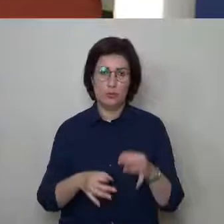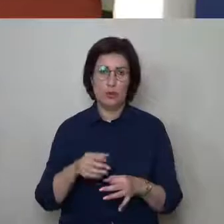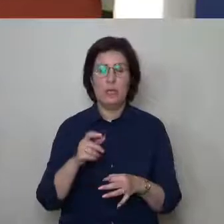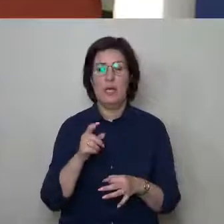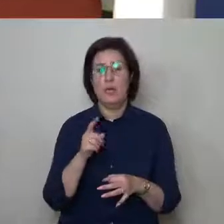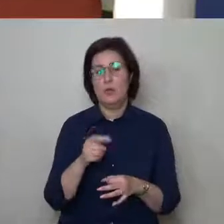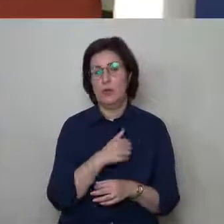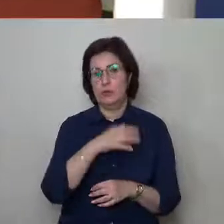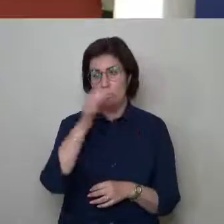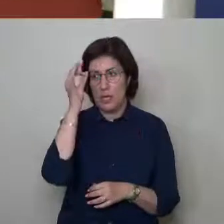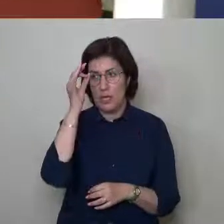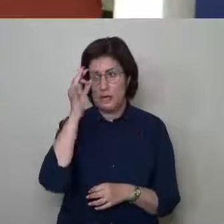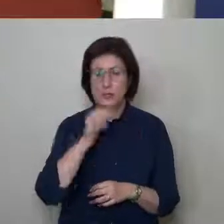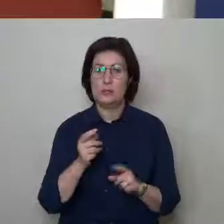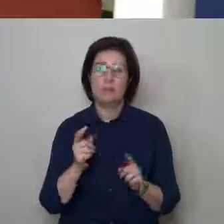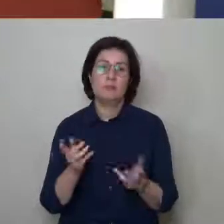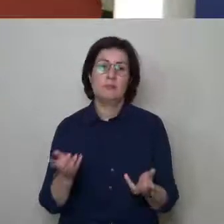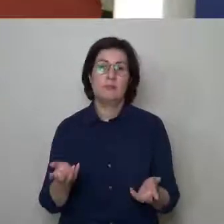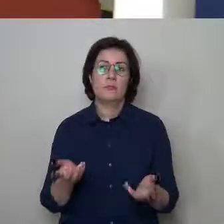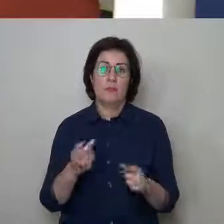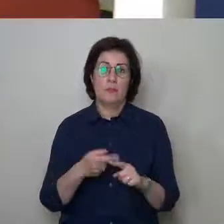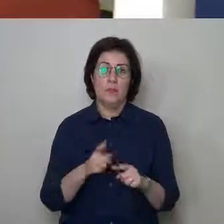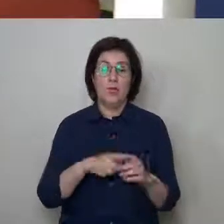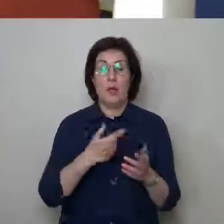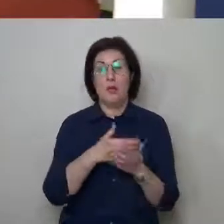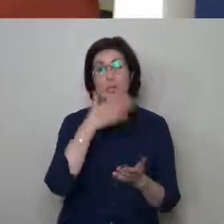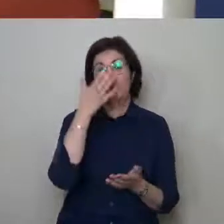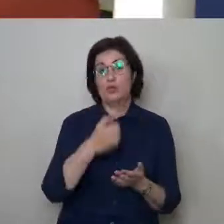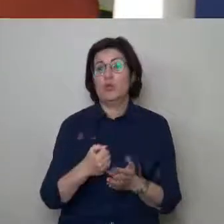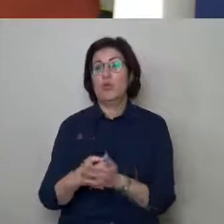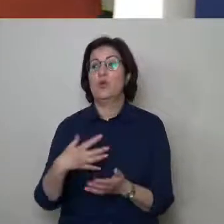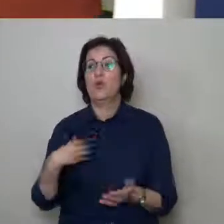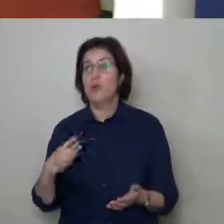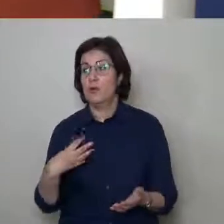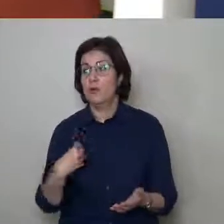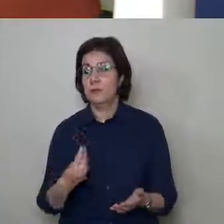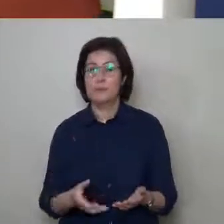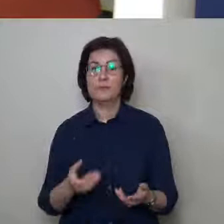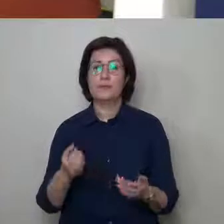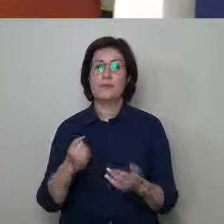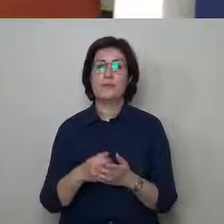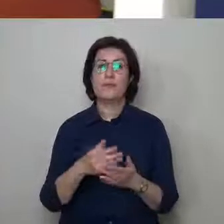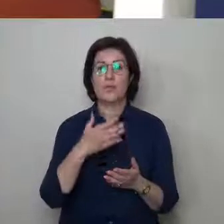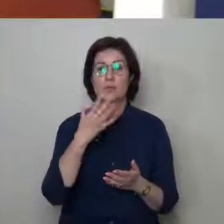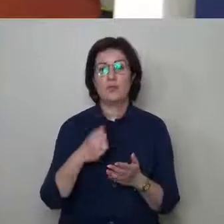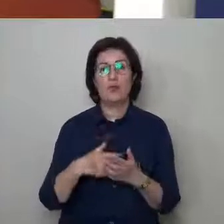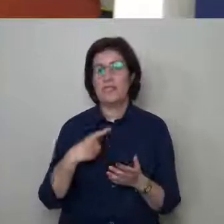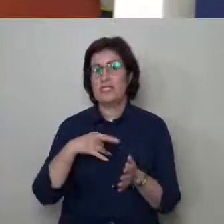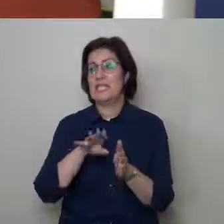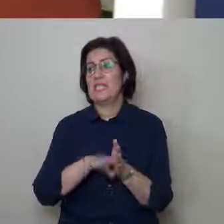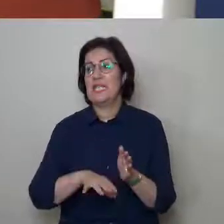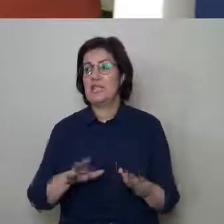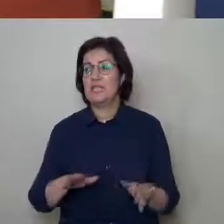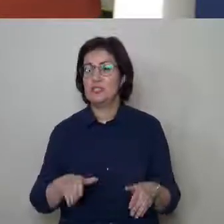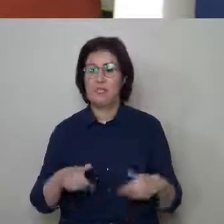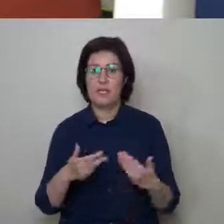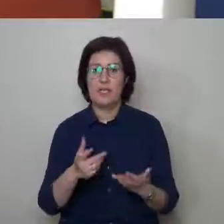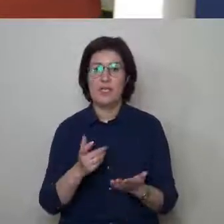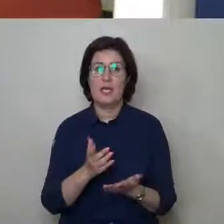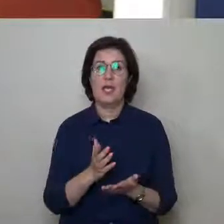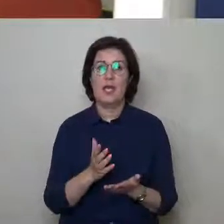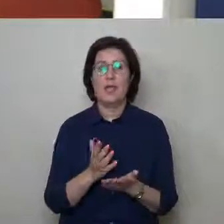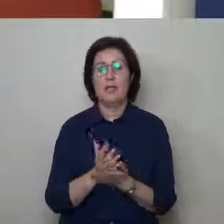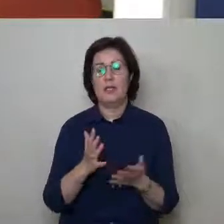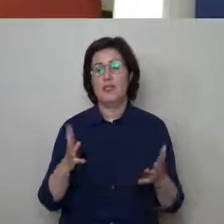this administrative Court of Appeal is located. Like, for example, you have to go from Uzhhorod to Lviv. Well, that's not the worst